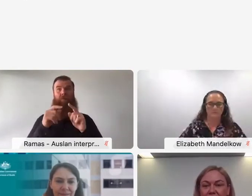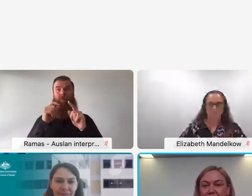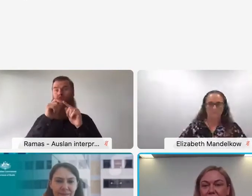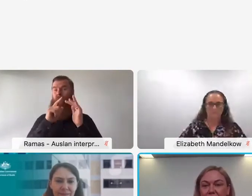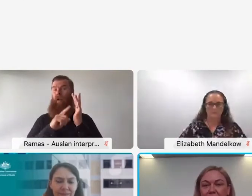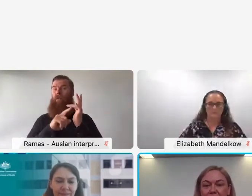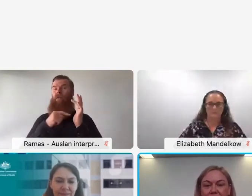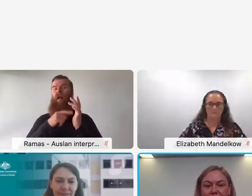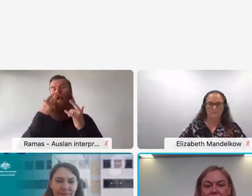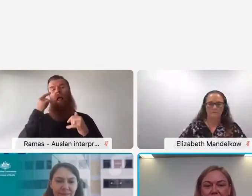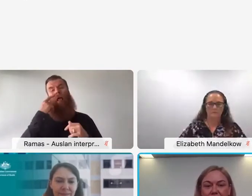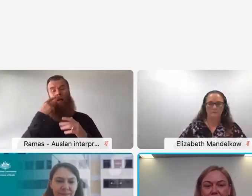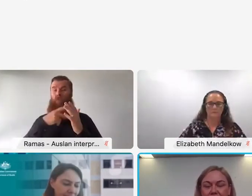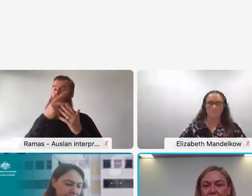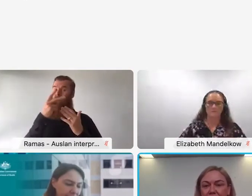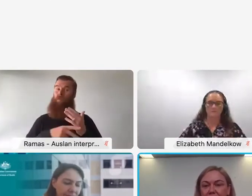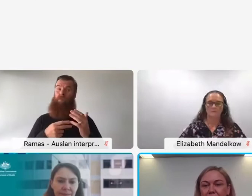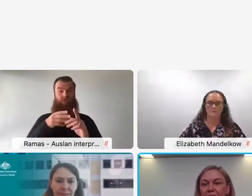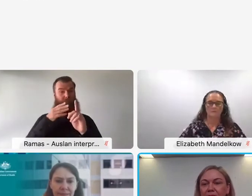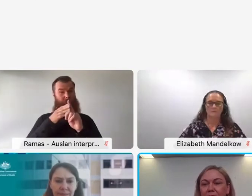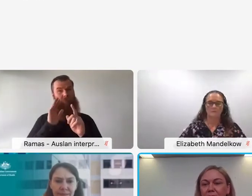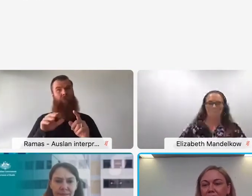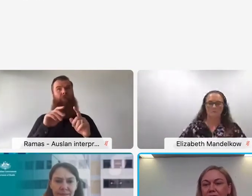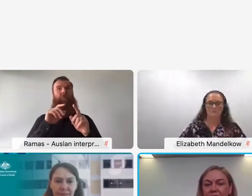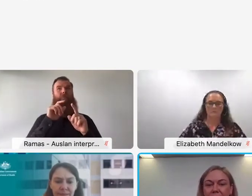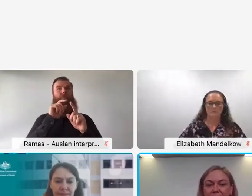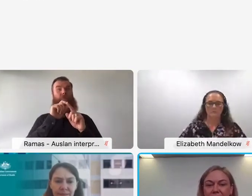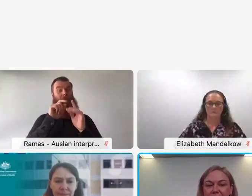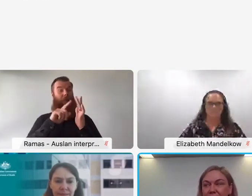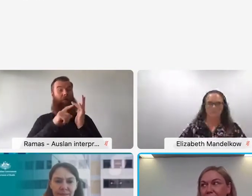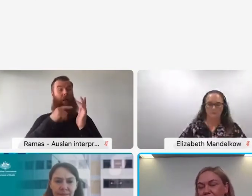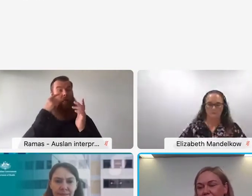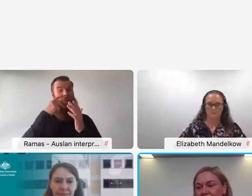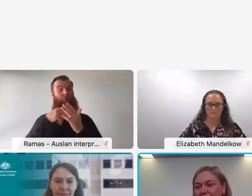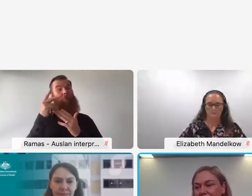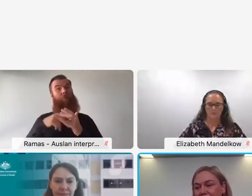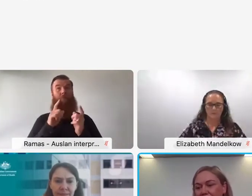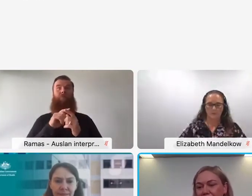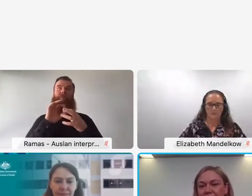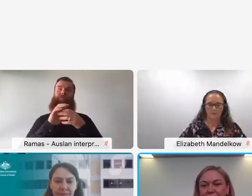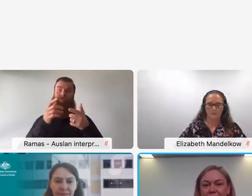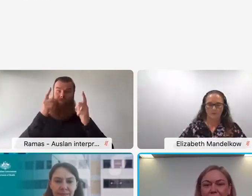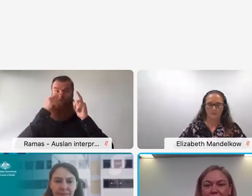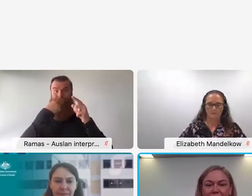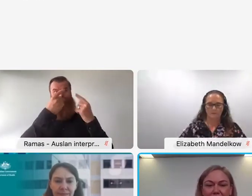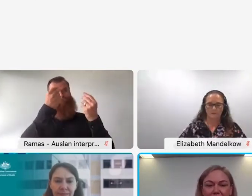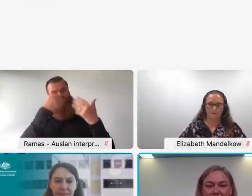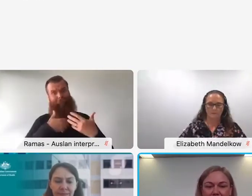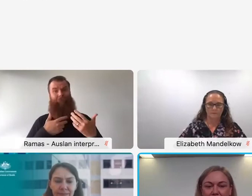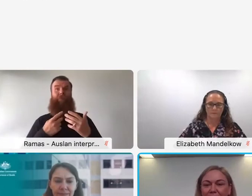One thing I'll say about the pilot is the approved employer has let us know that the workers have